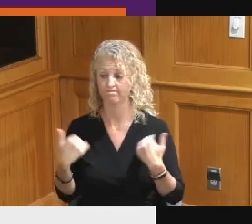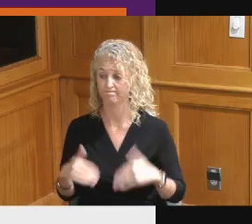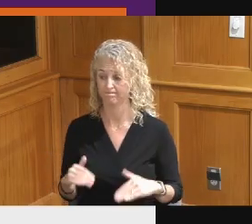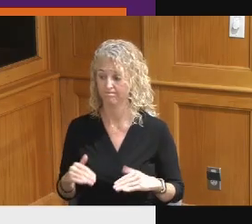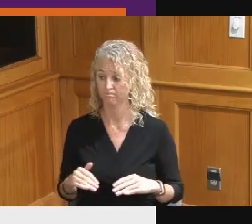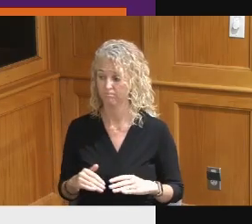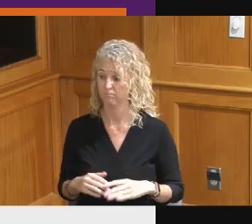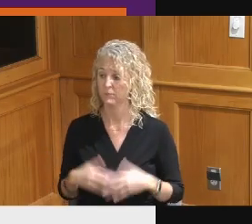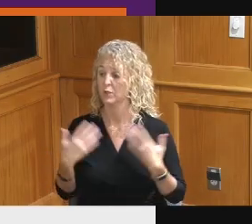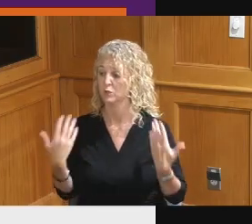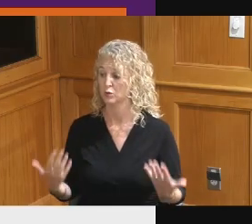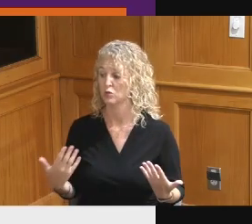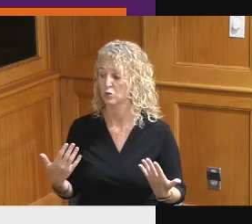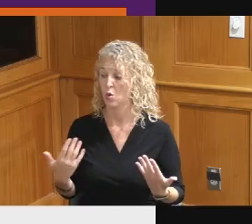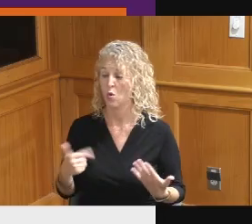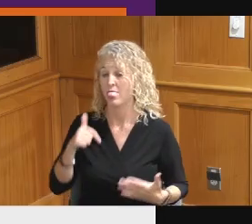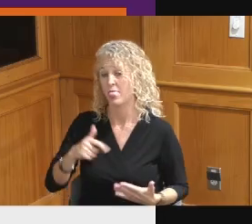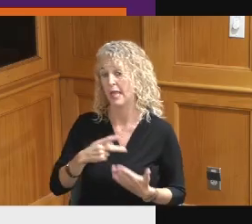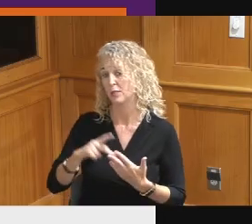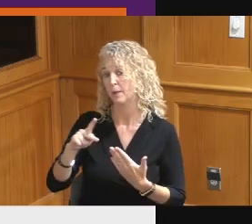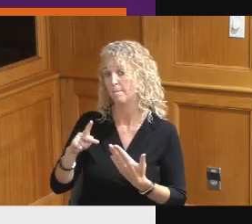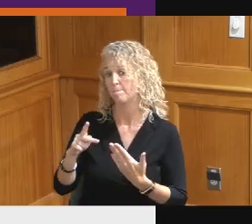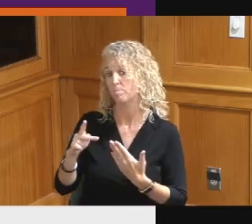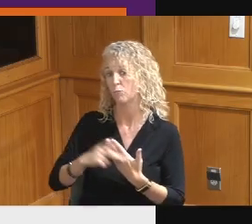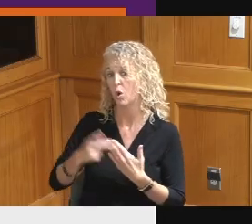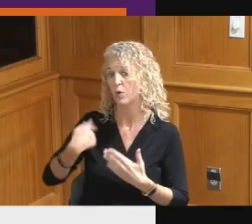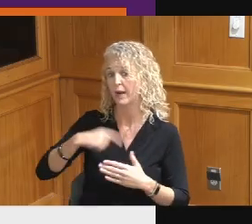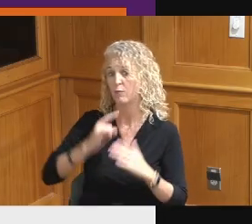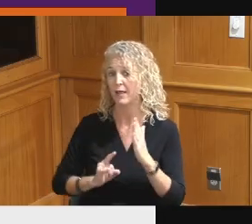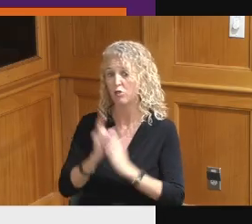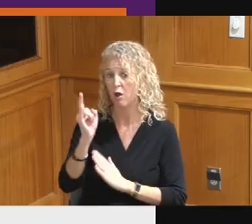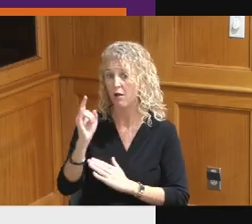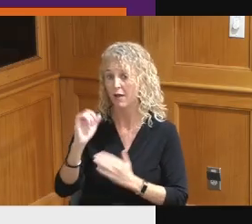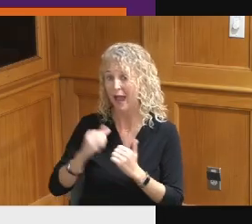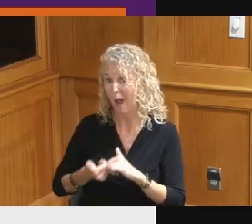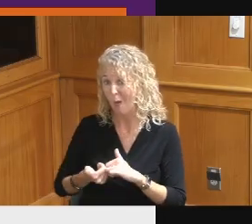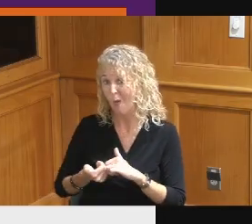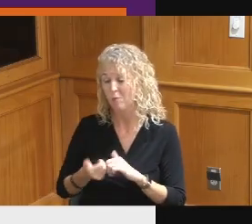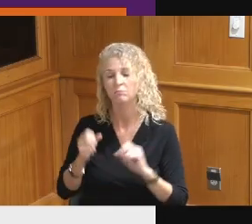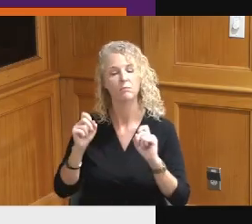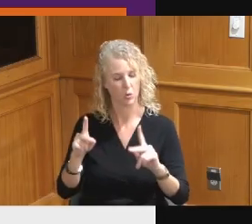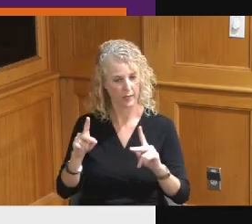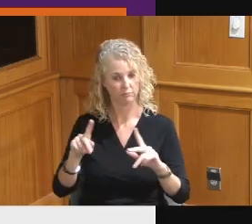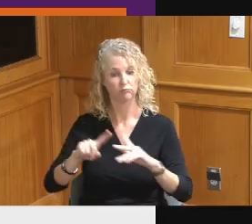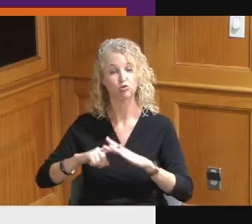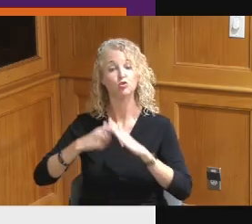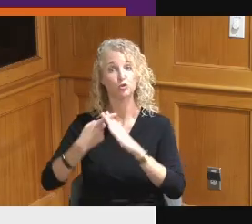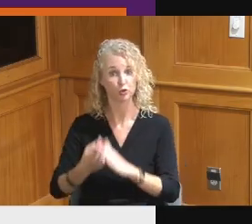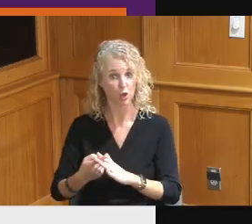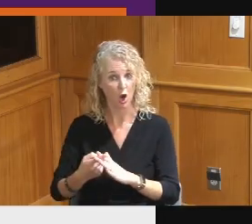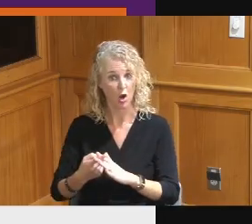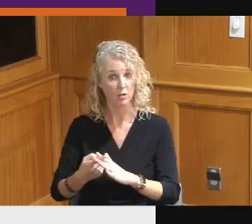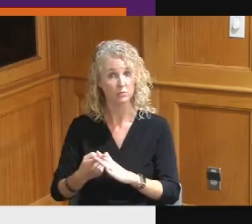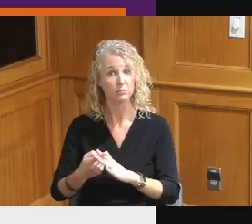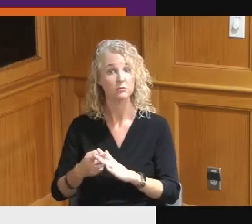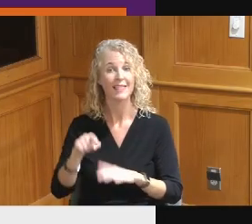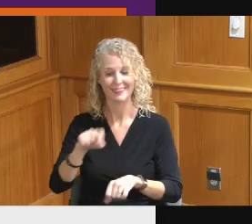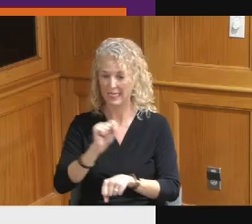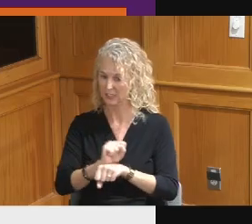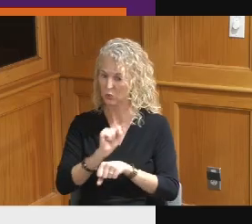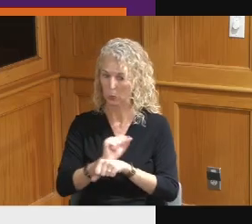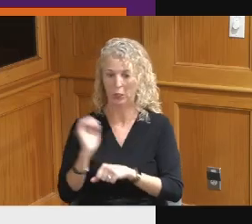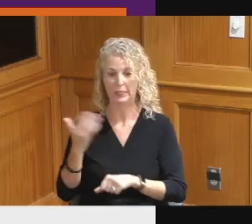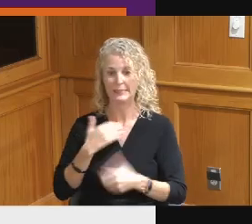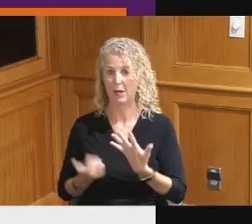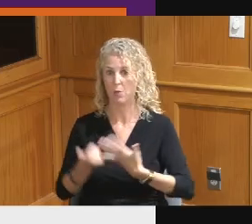Going back to sort of how we launched into this work. So again, we sort of said, okay, we're going to go to work, and we prioritize this work as far